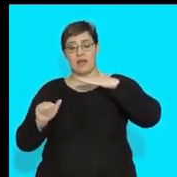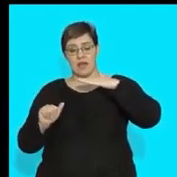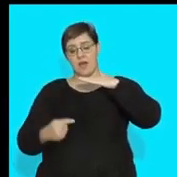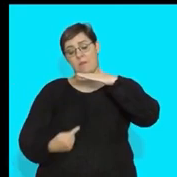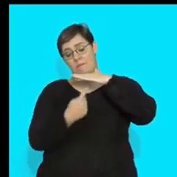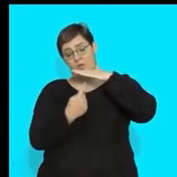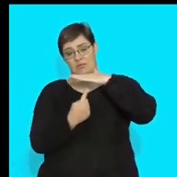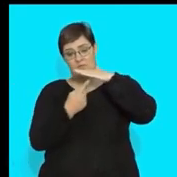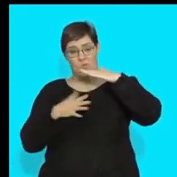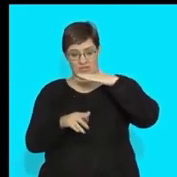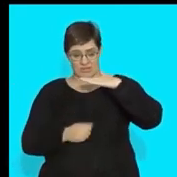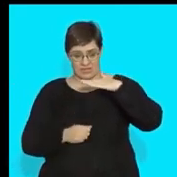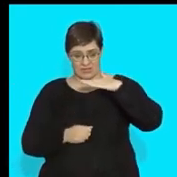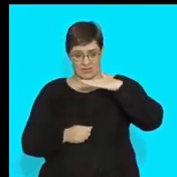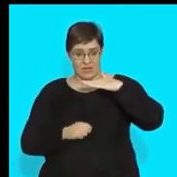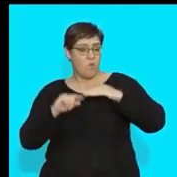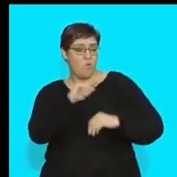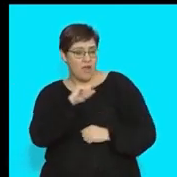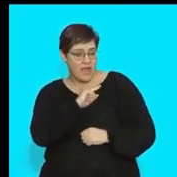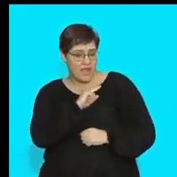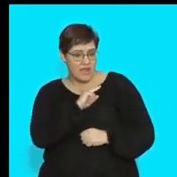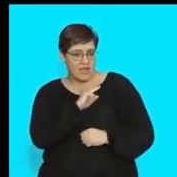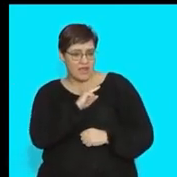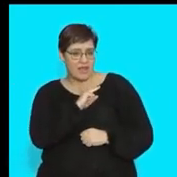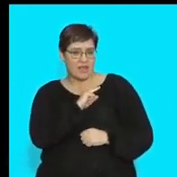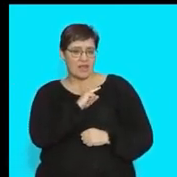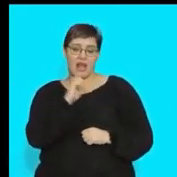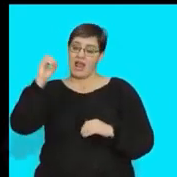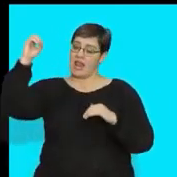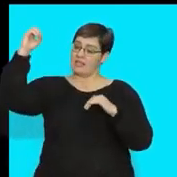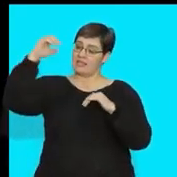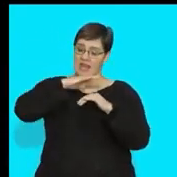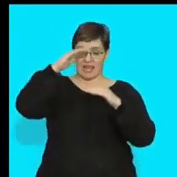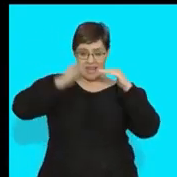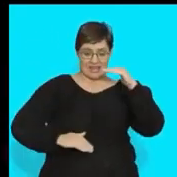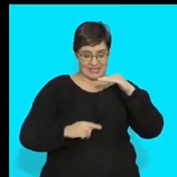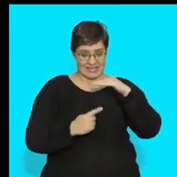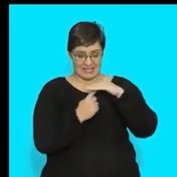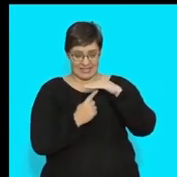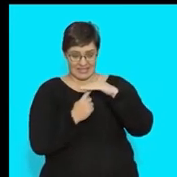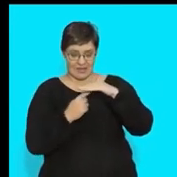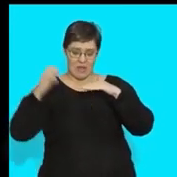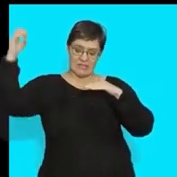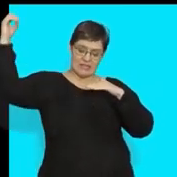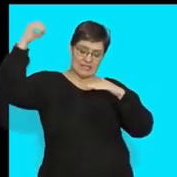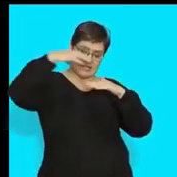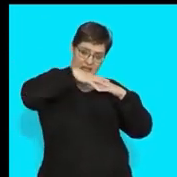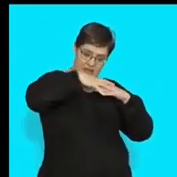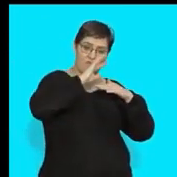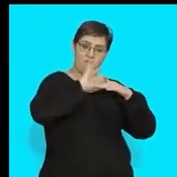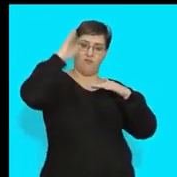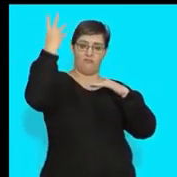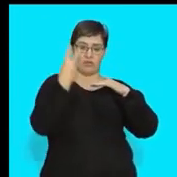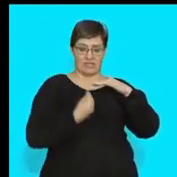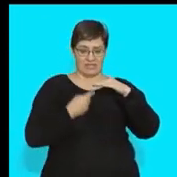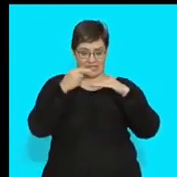the bottom. The reason being, the less sunlight, what do we want the sunlight for? We want the sunlight